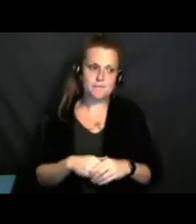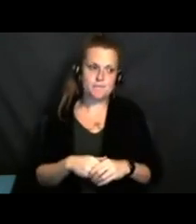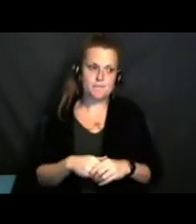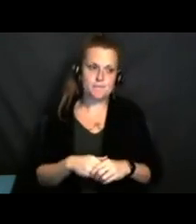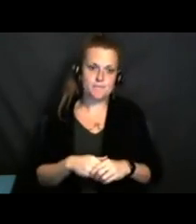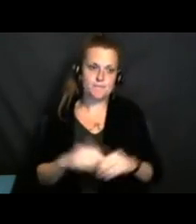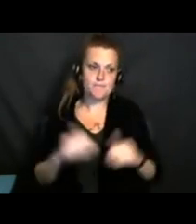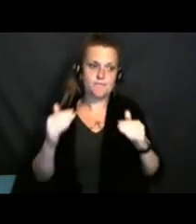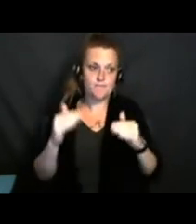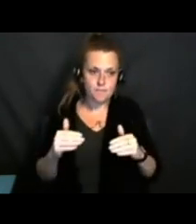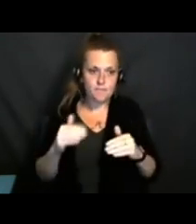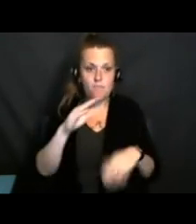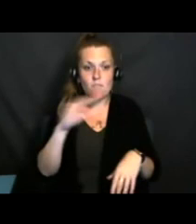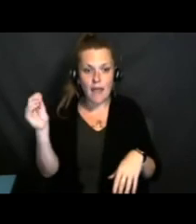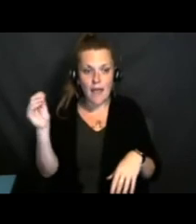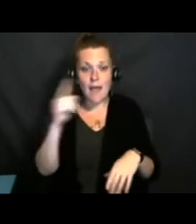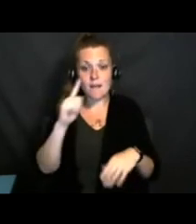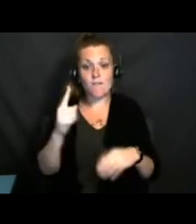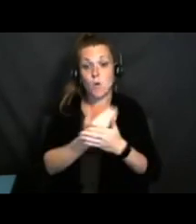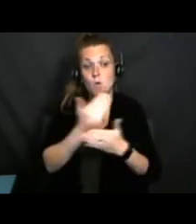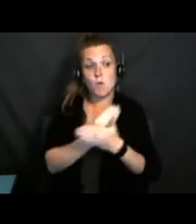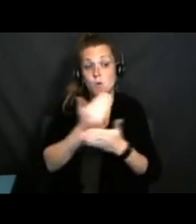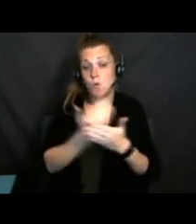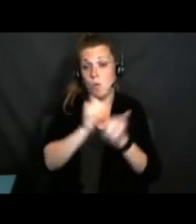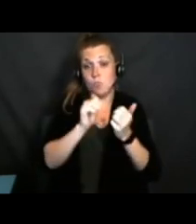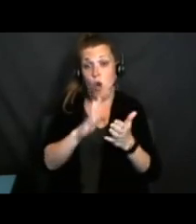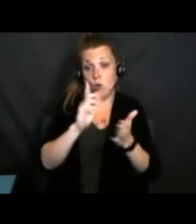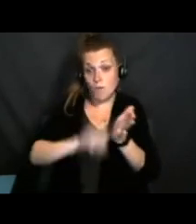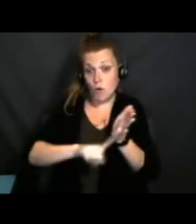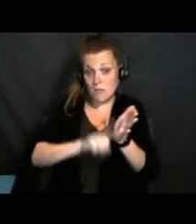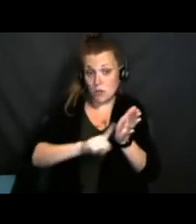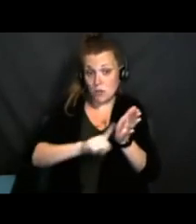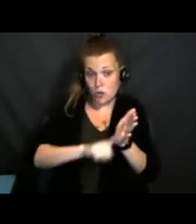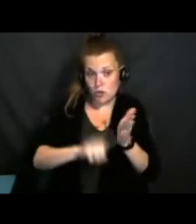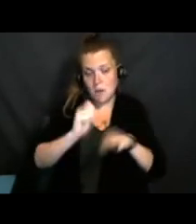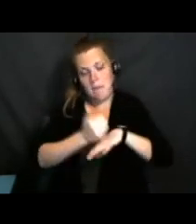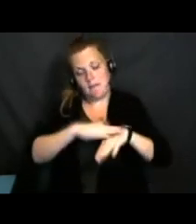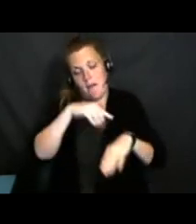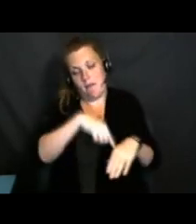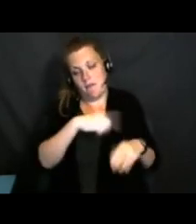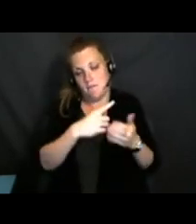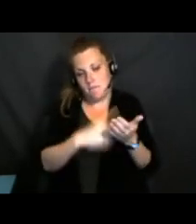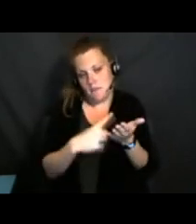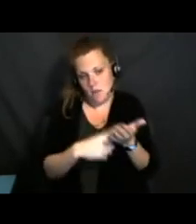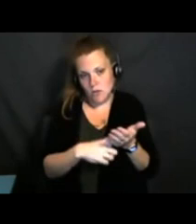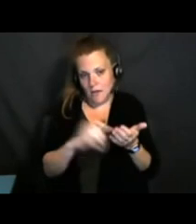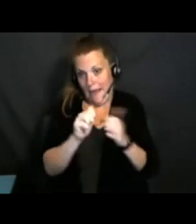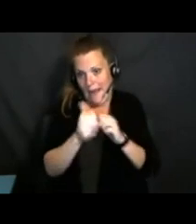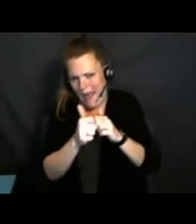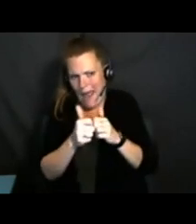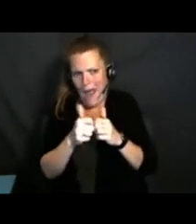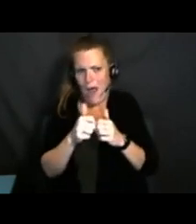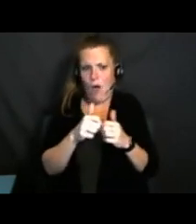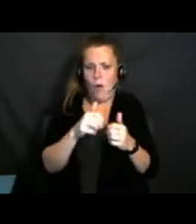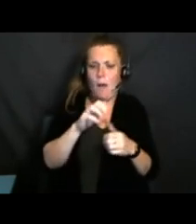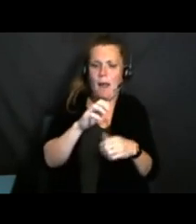And in terms of the new ways of doing research, based on this discussion of like how can we do embedded